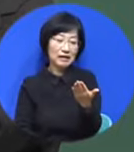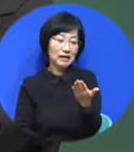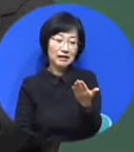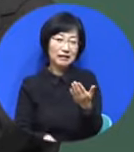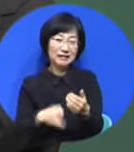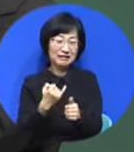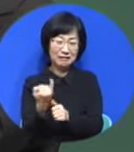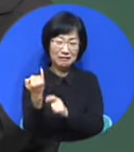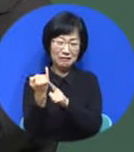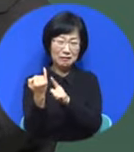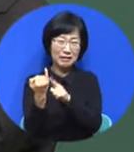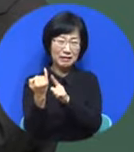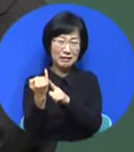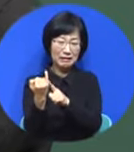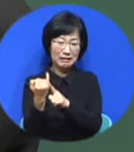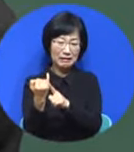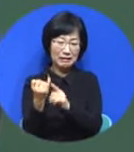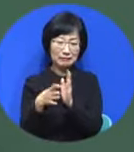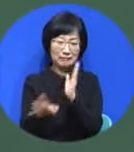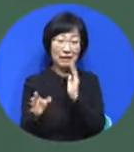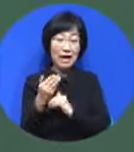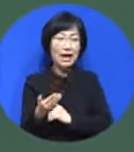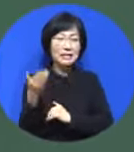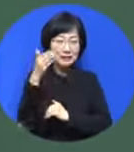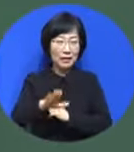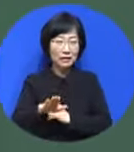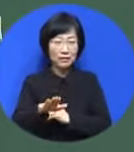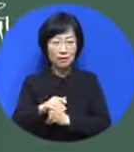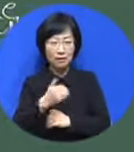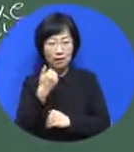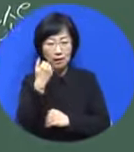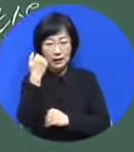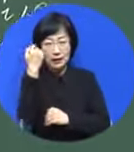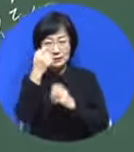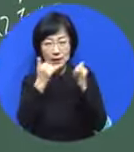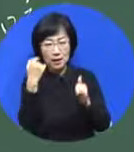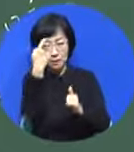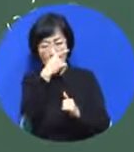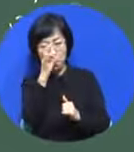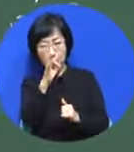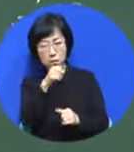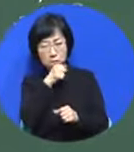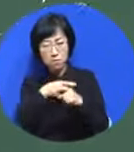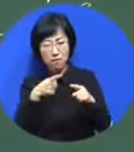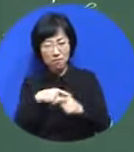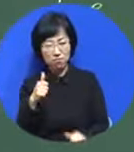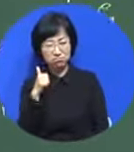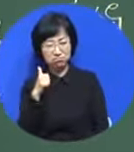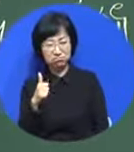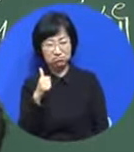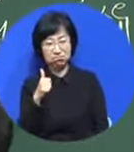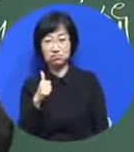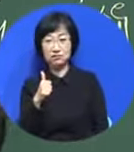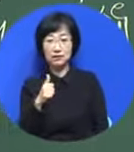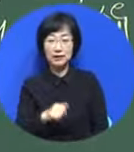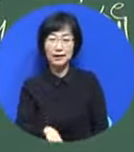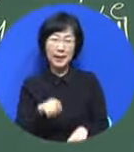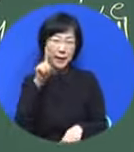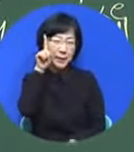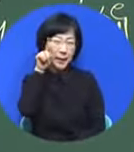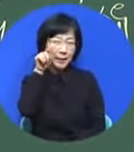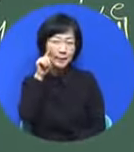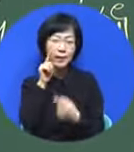handsome. But when you look at the Bible, maybe Potiphar's wife was a person of bad character, but she had eyes to see what